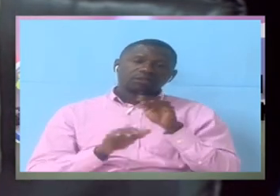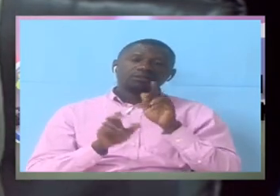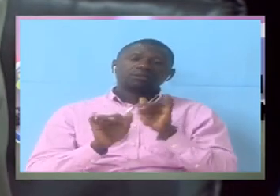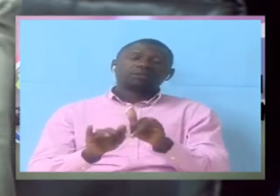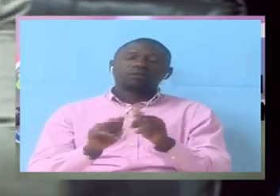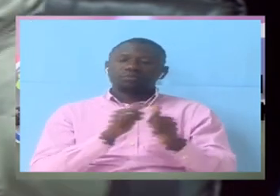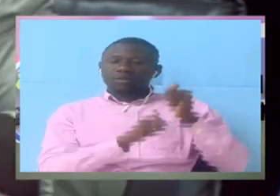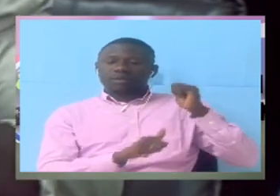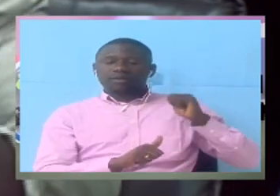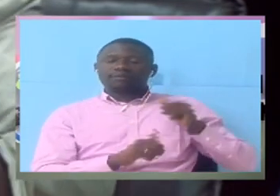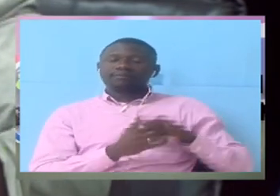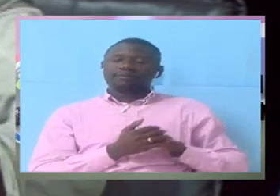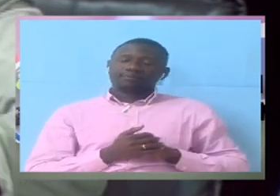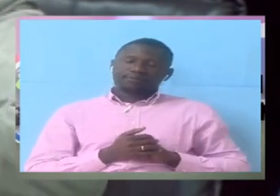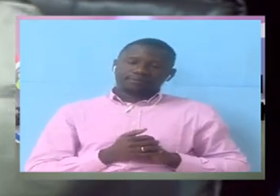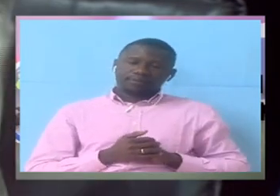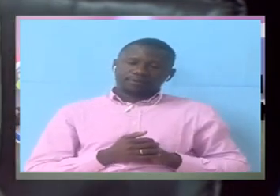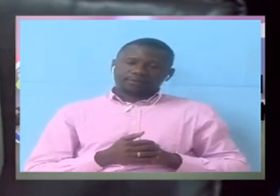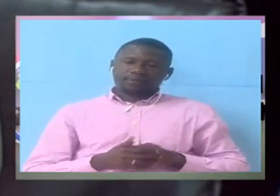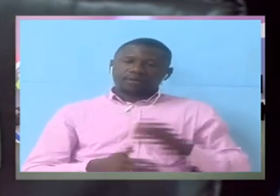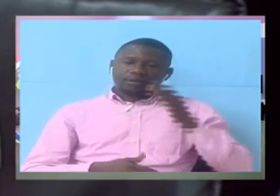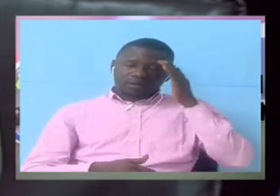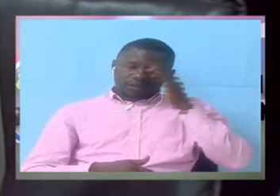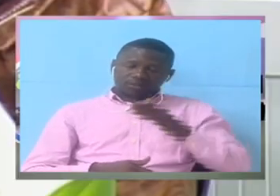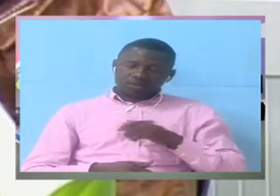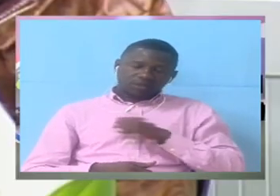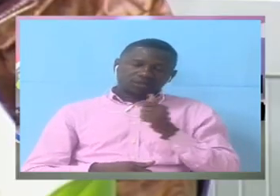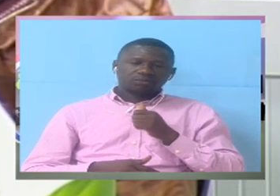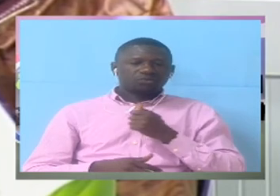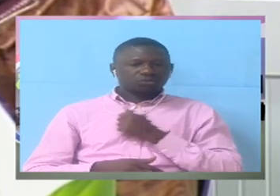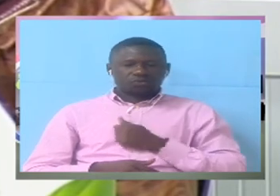Thank you and sorry for what you went